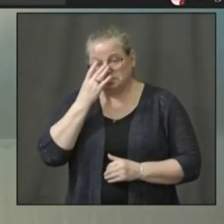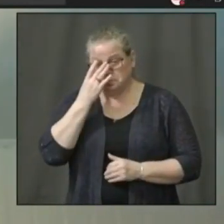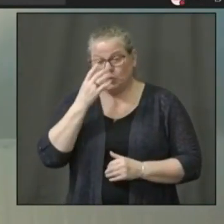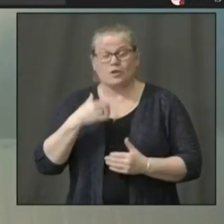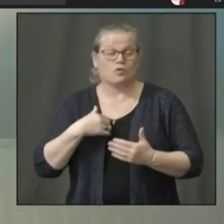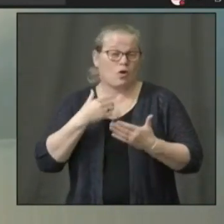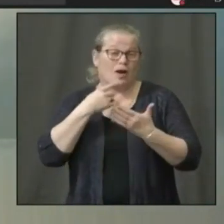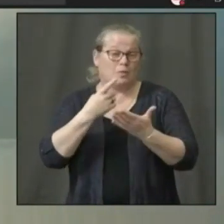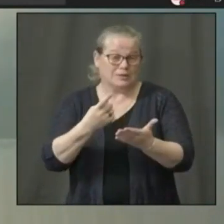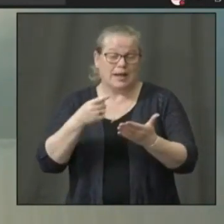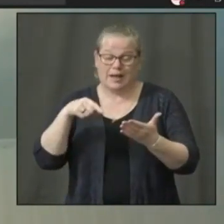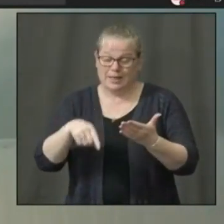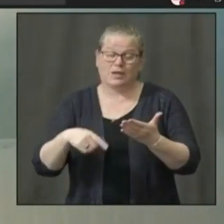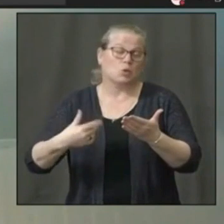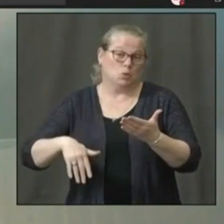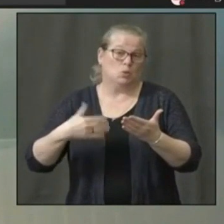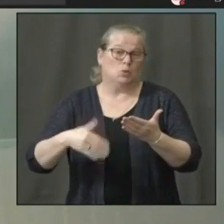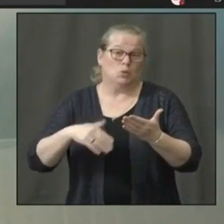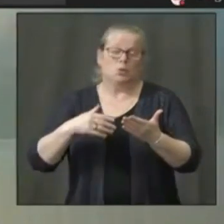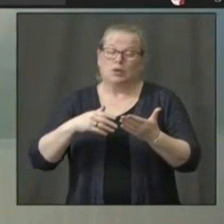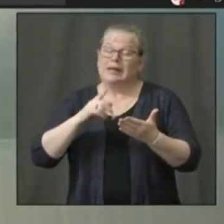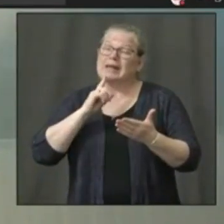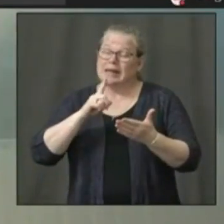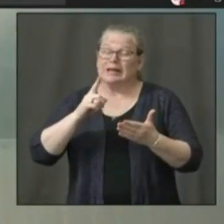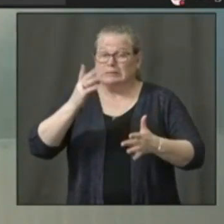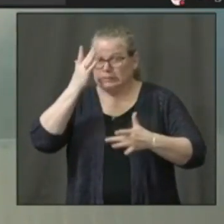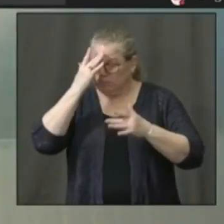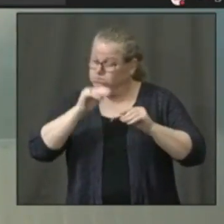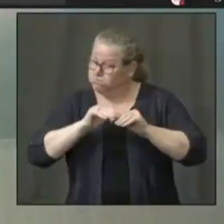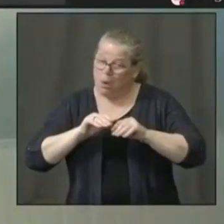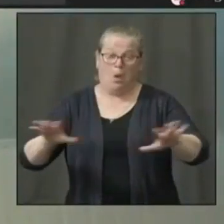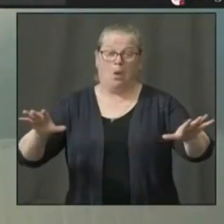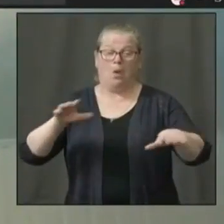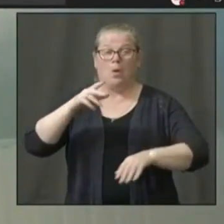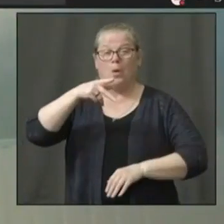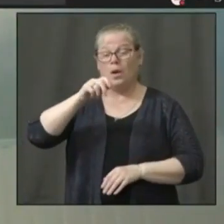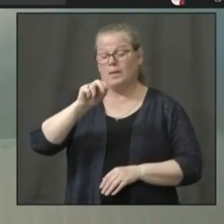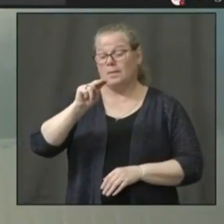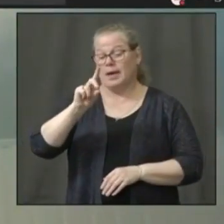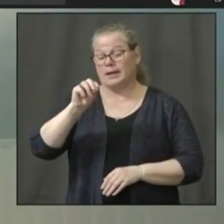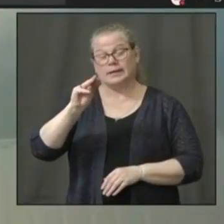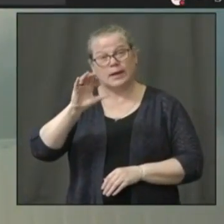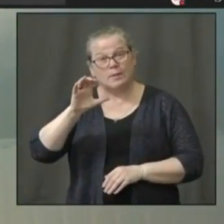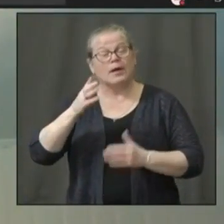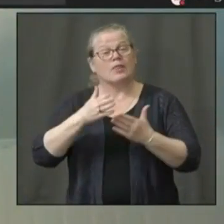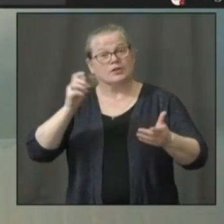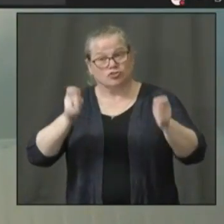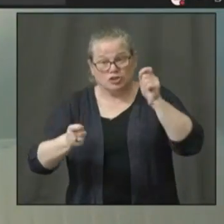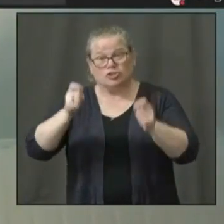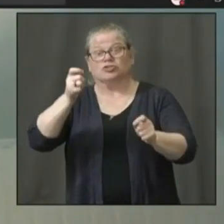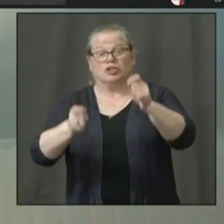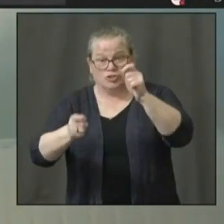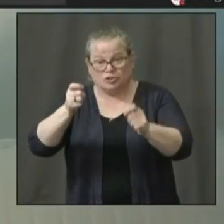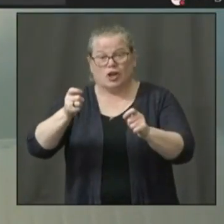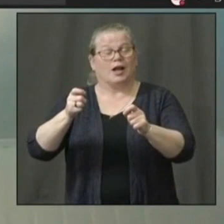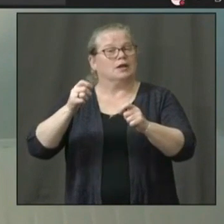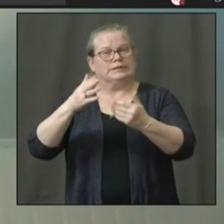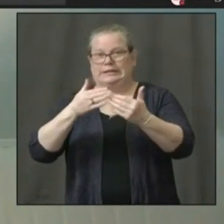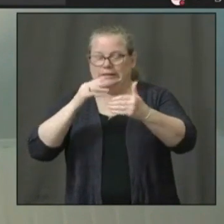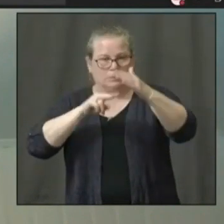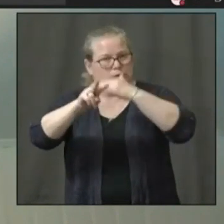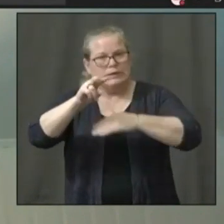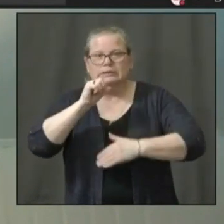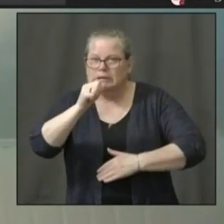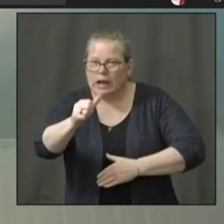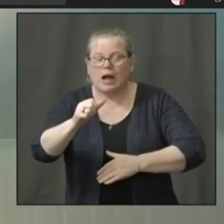pandemic. It's somewhat unpredictable. Things keep changing. And just know that our team at OEC will keep stepping up and